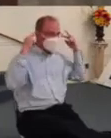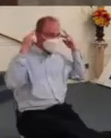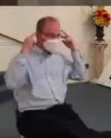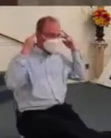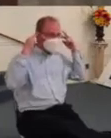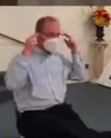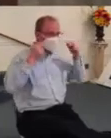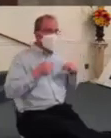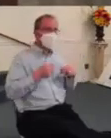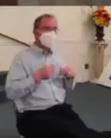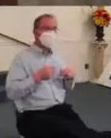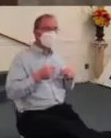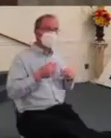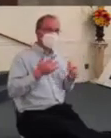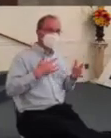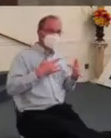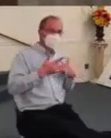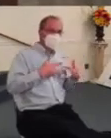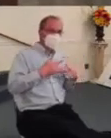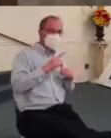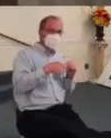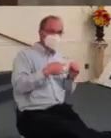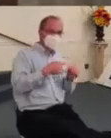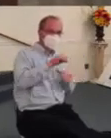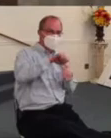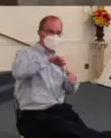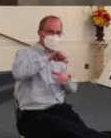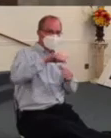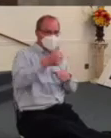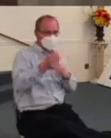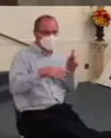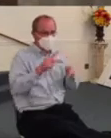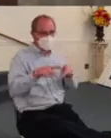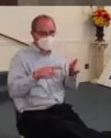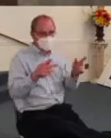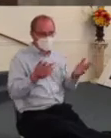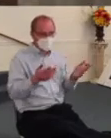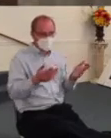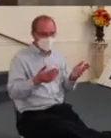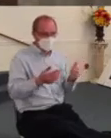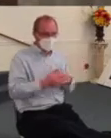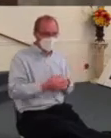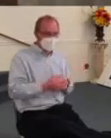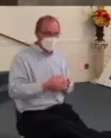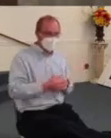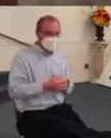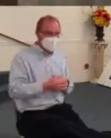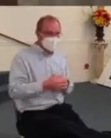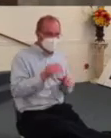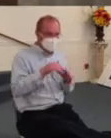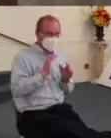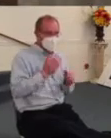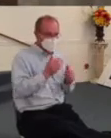in an event such as our worship. But we're willing to pay the price.